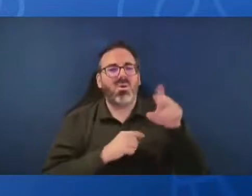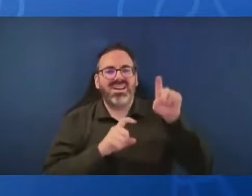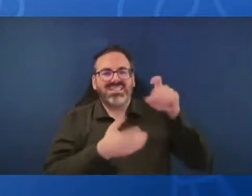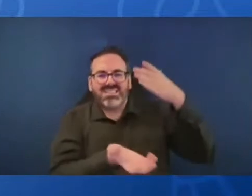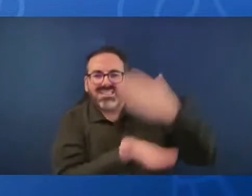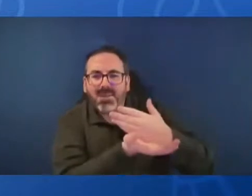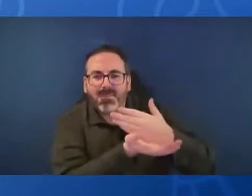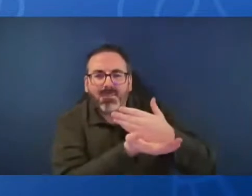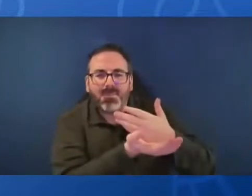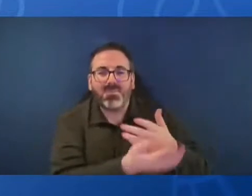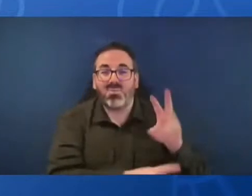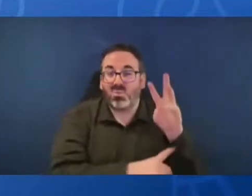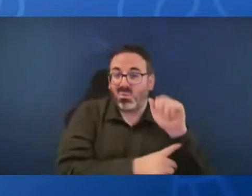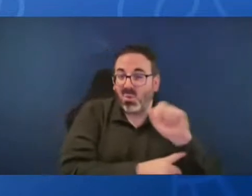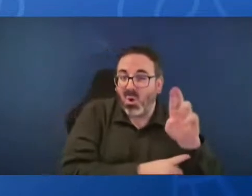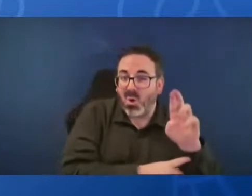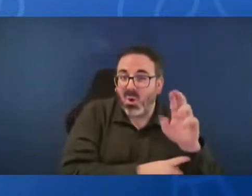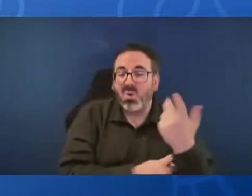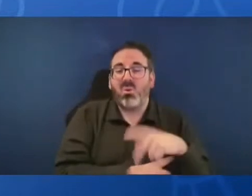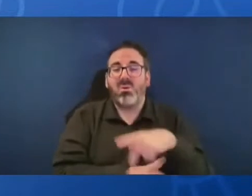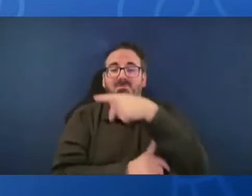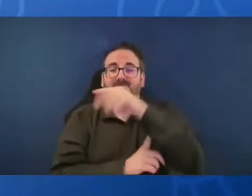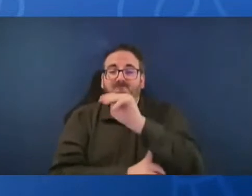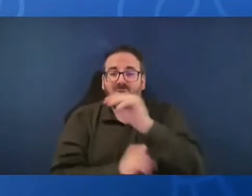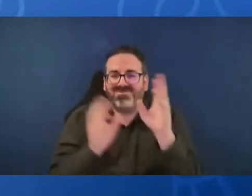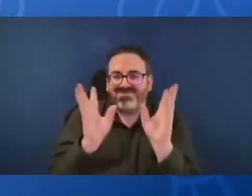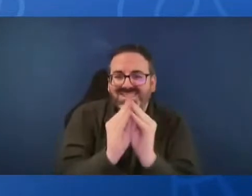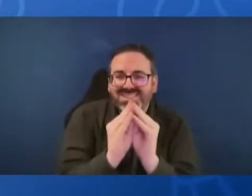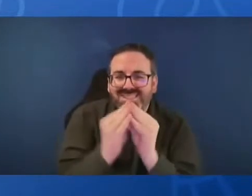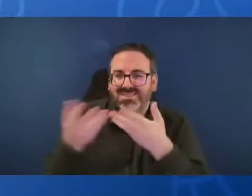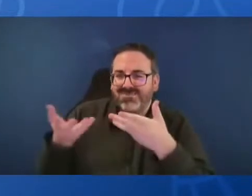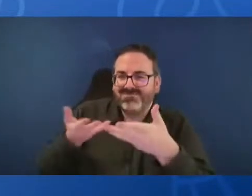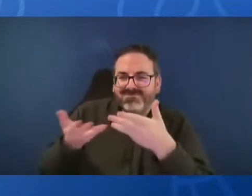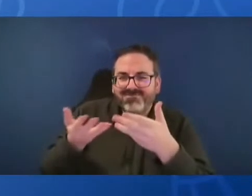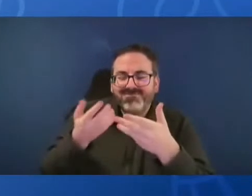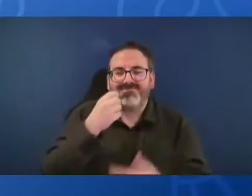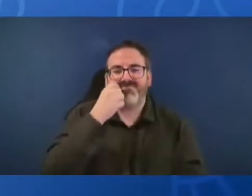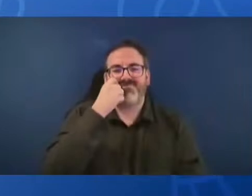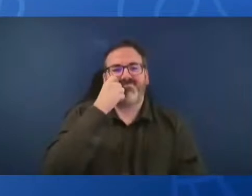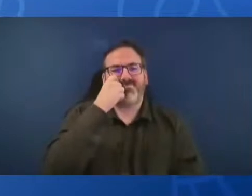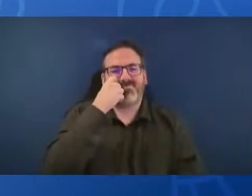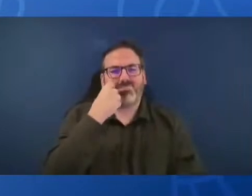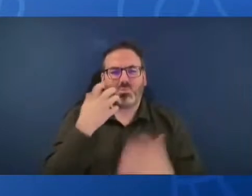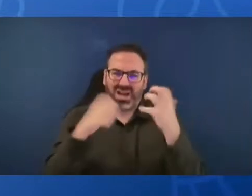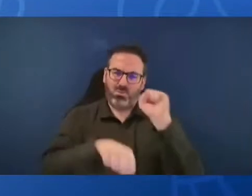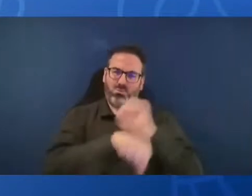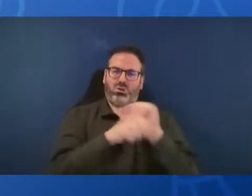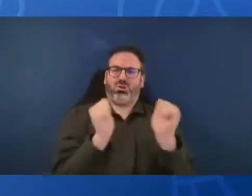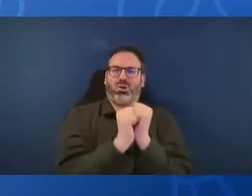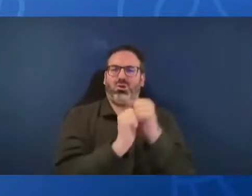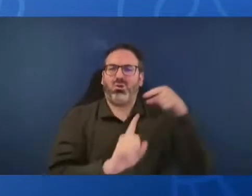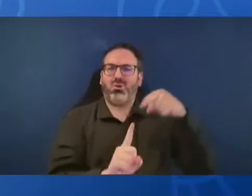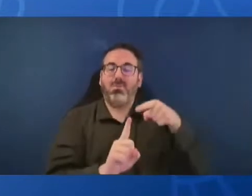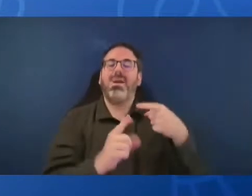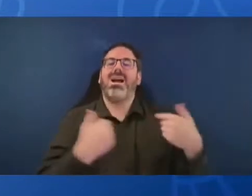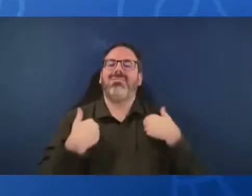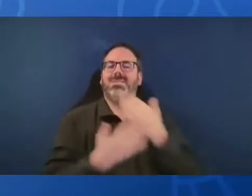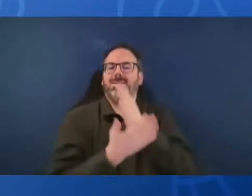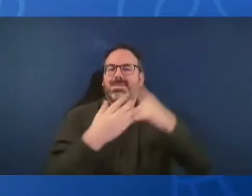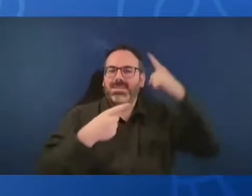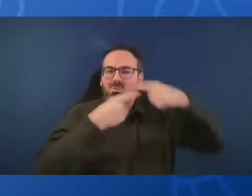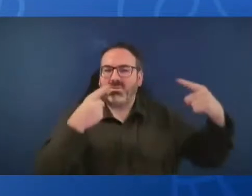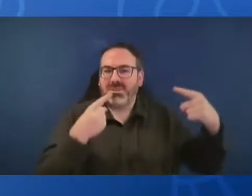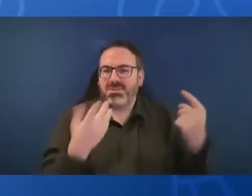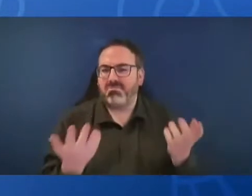all aligned in some fashion or another and want to work together but have disagreements. I can say this, fortunately, having been